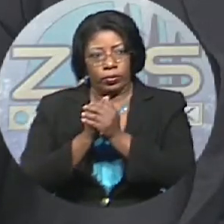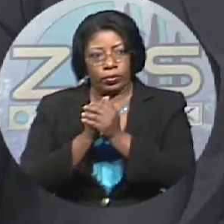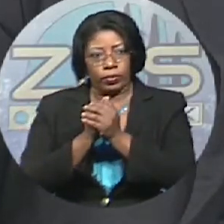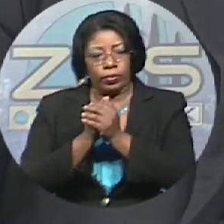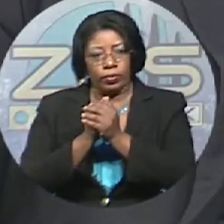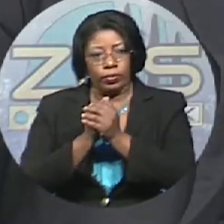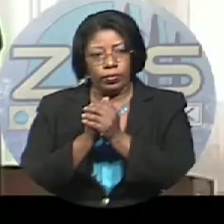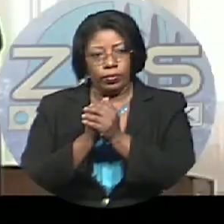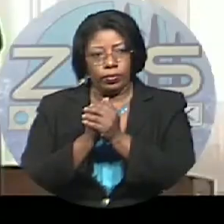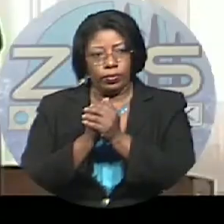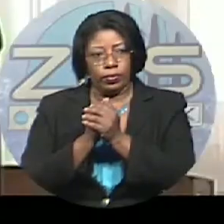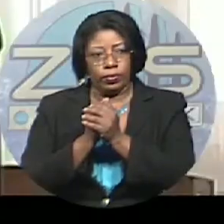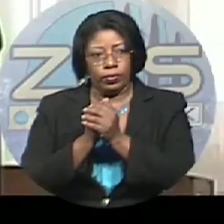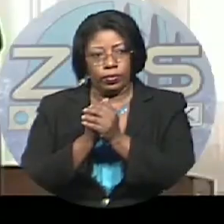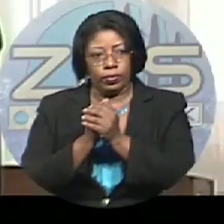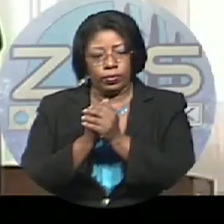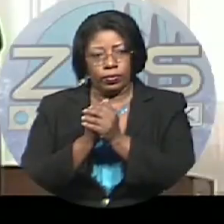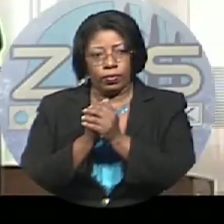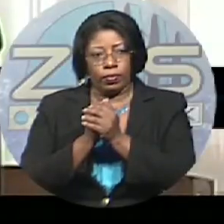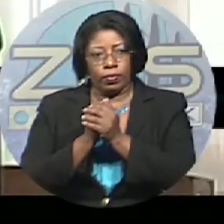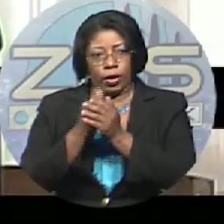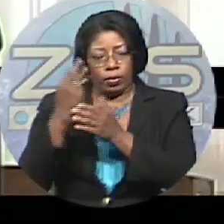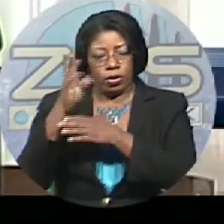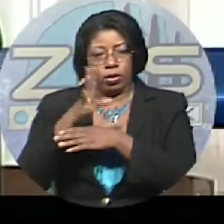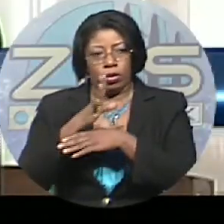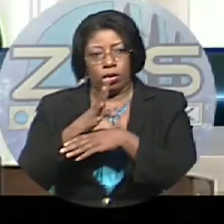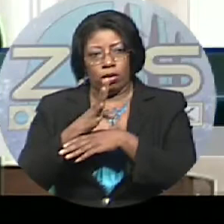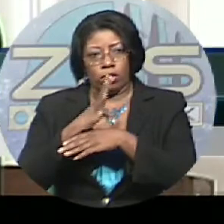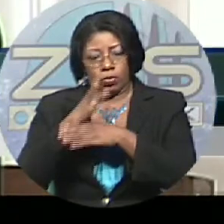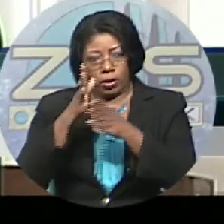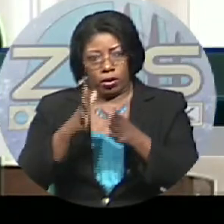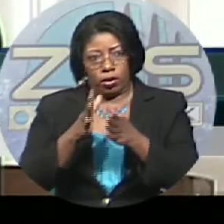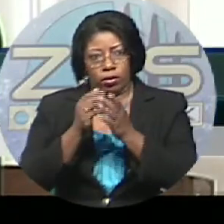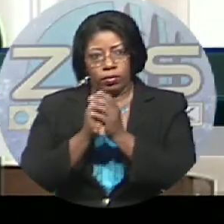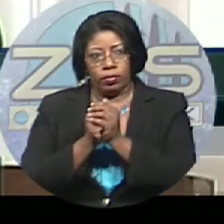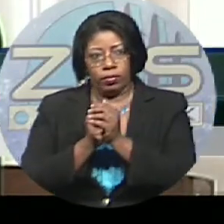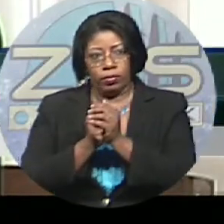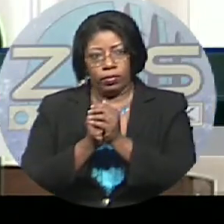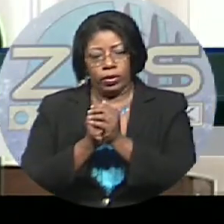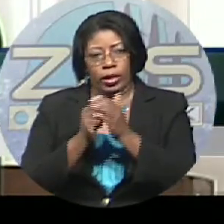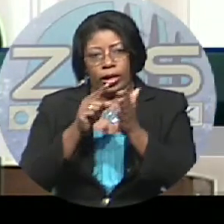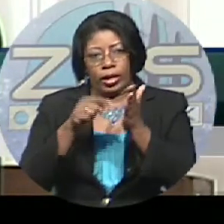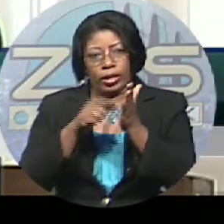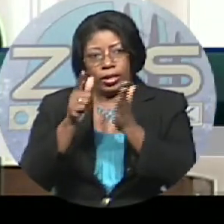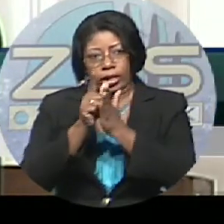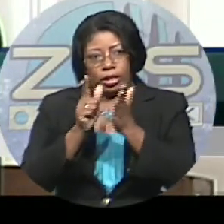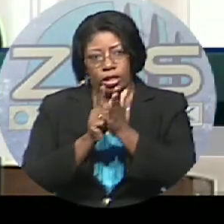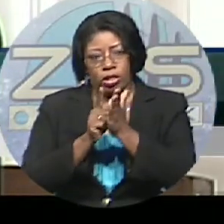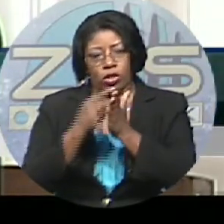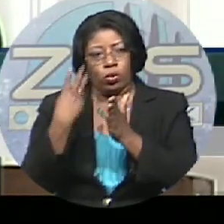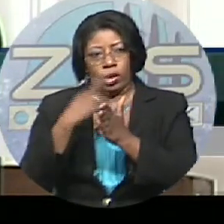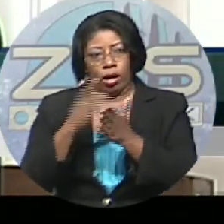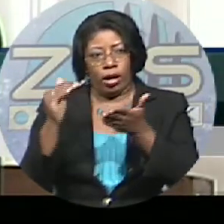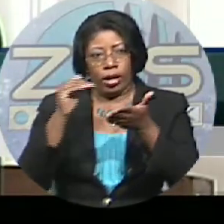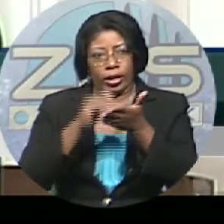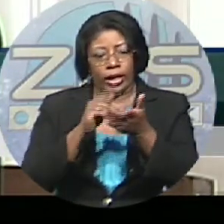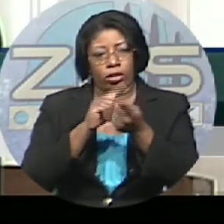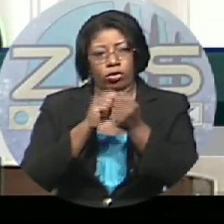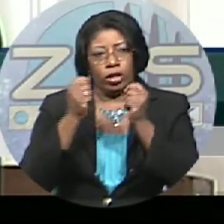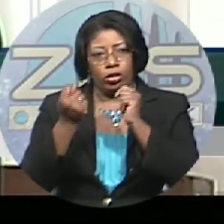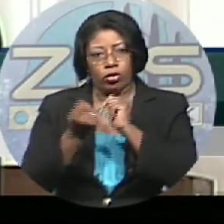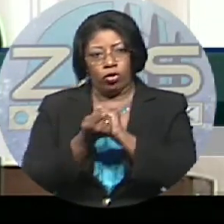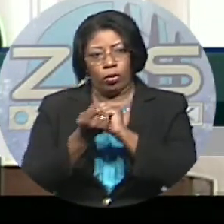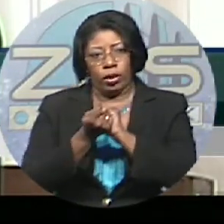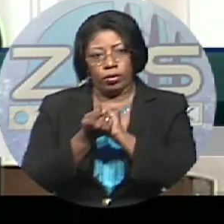sector. Mr. Speaker, there is no doubt in my mind that by this legislation, we are yet again transforming